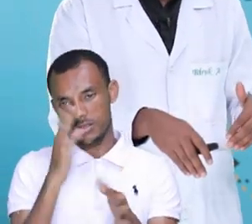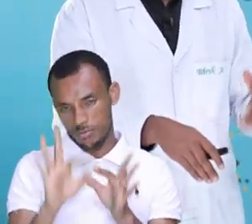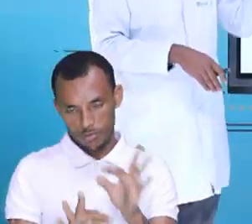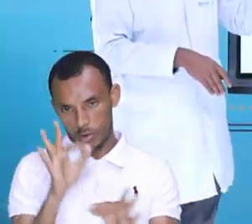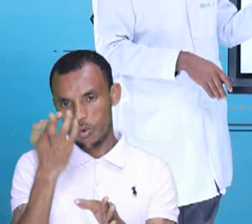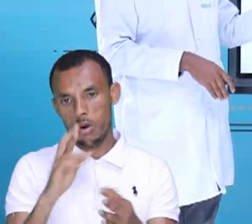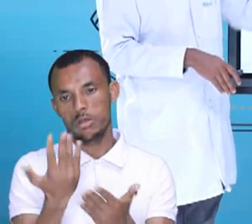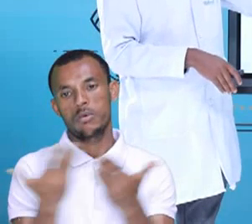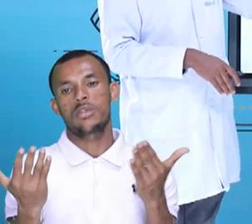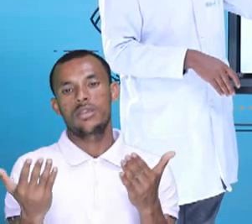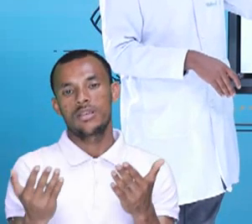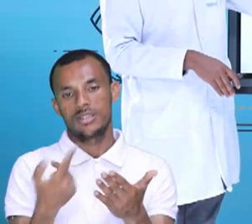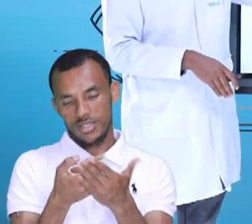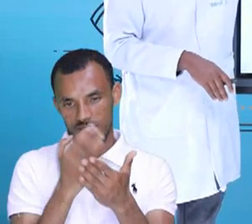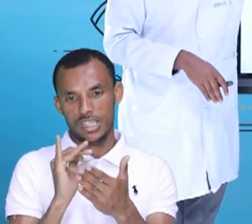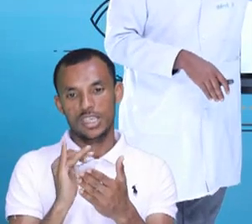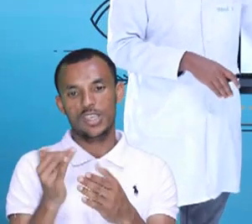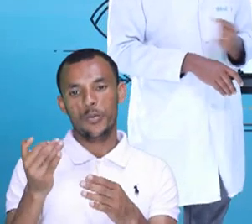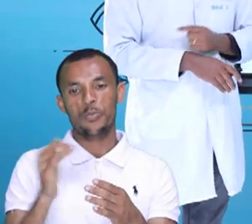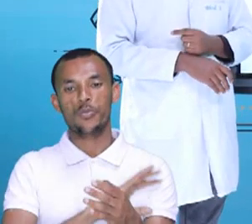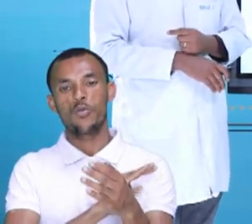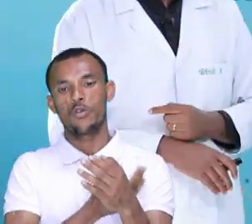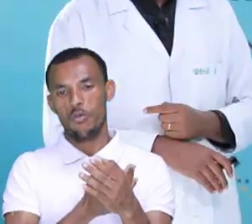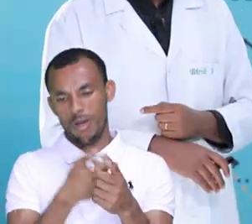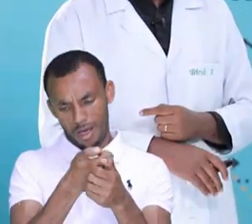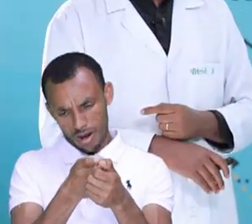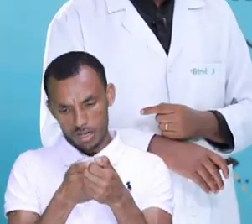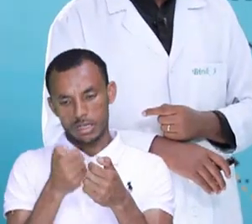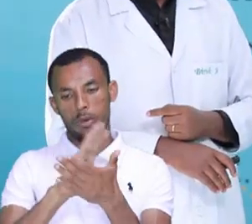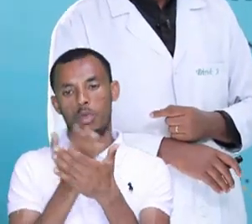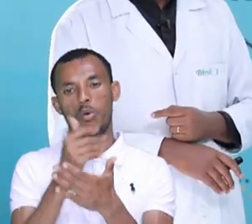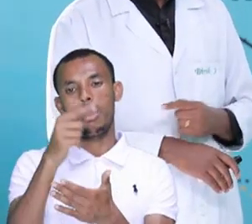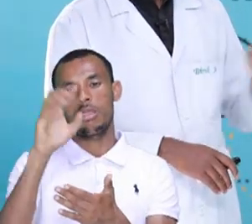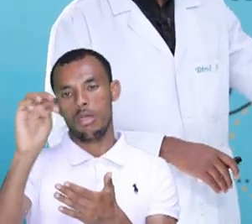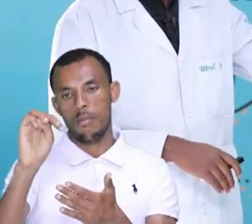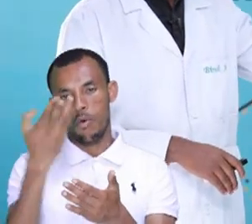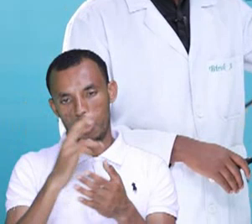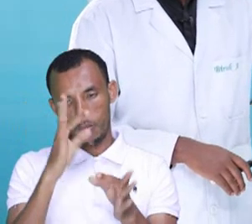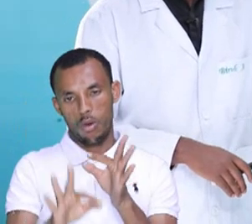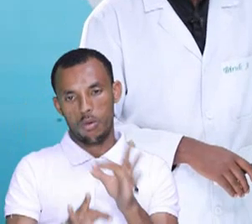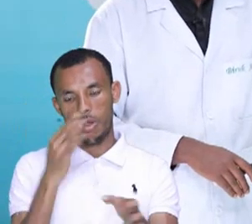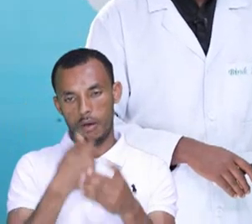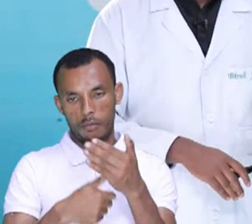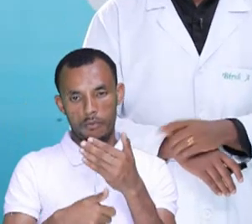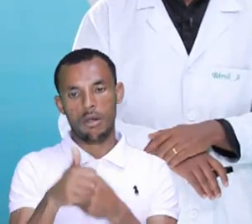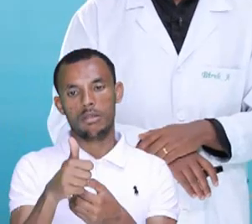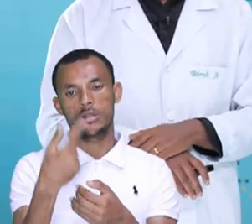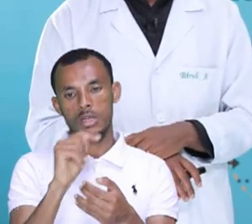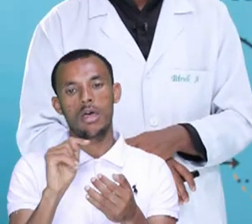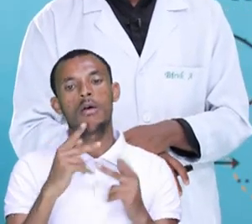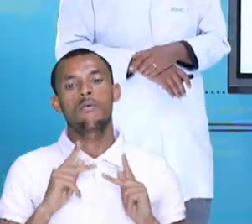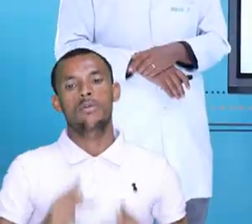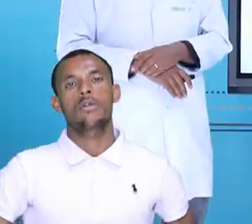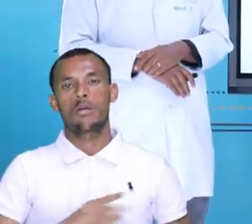species. Therefore, this is force of attraction between atoms or between molecules affect the physical properties